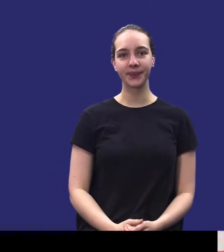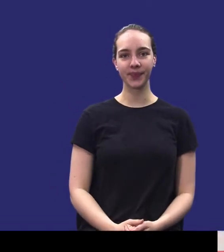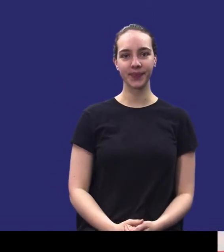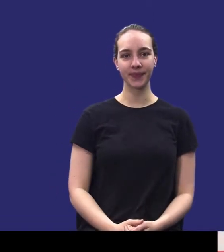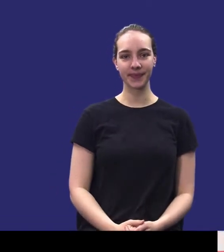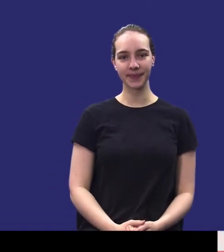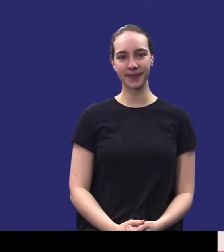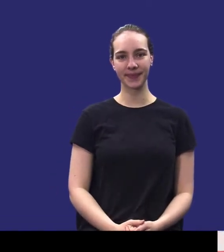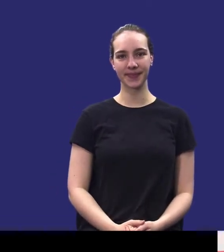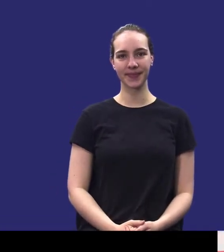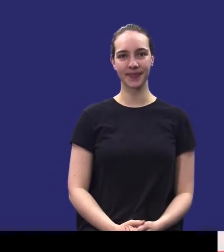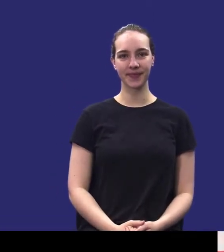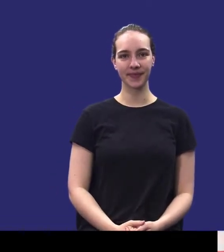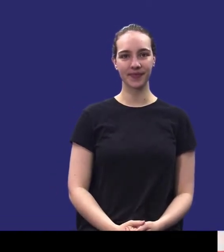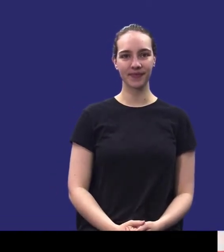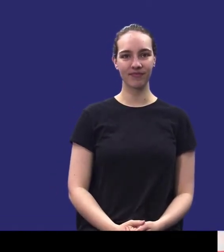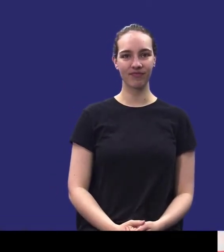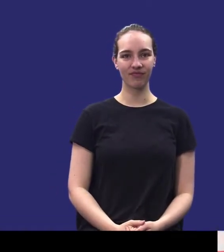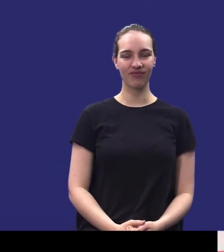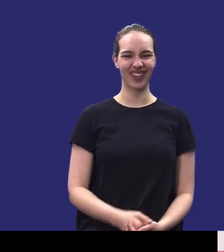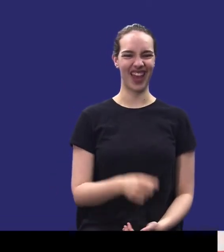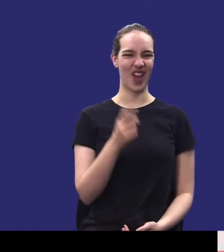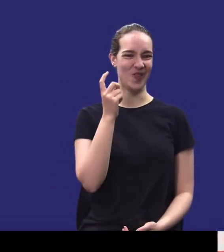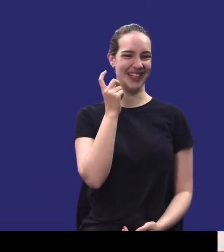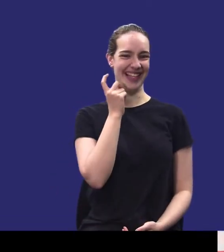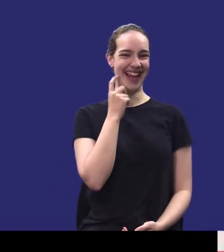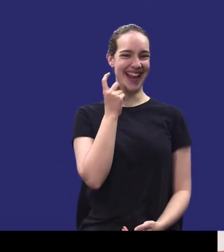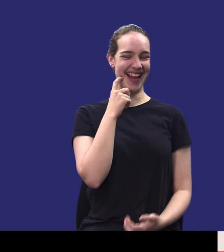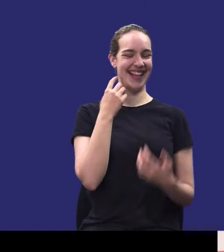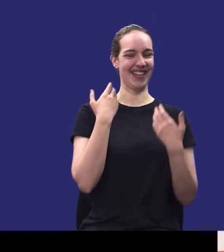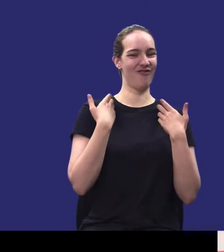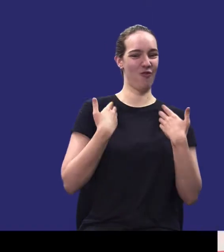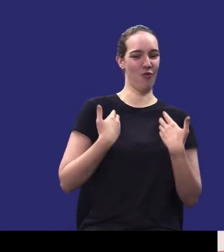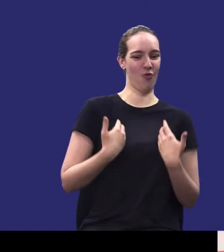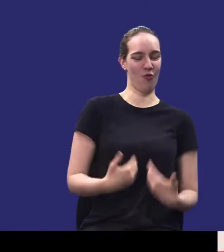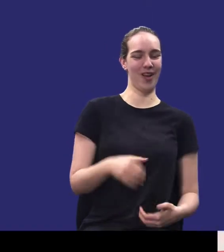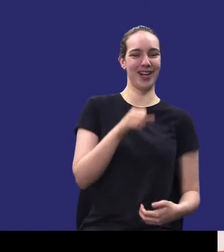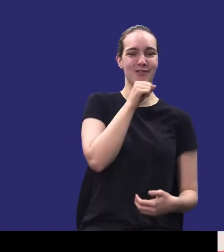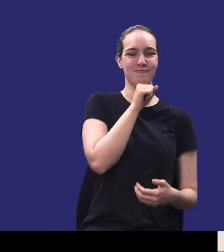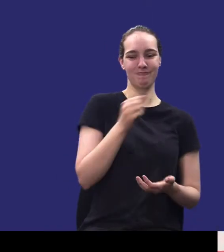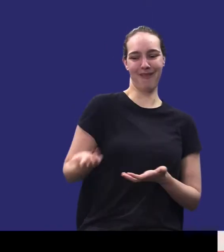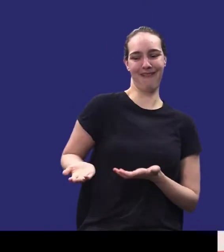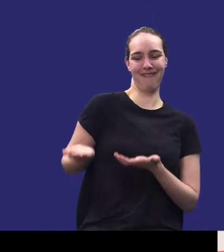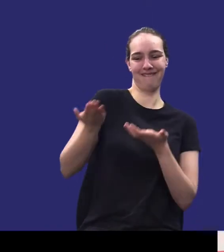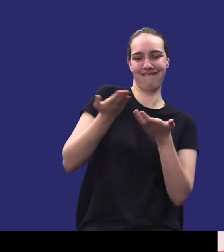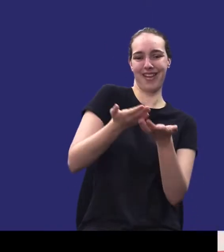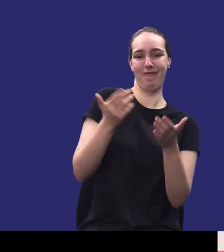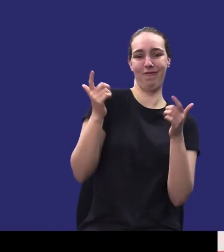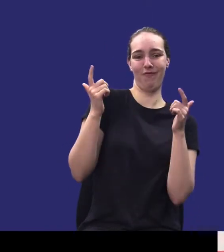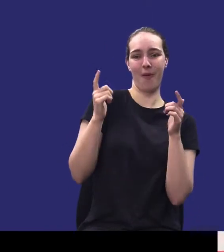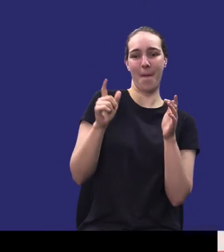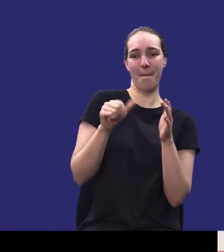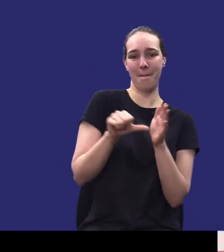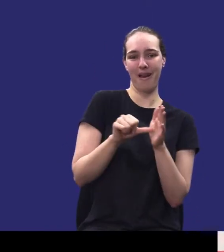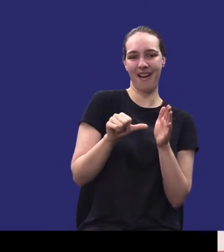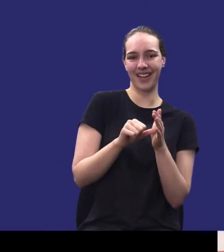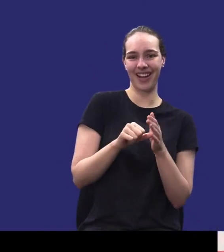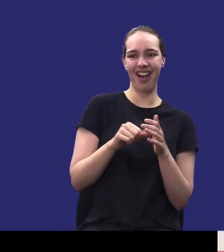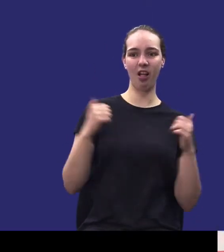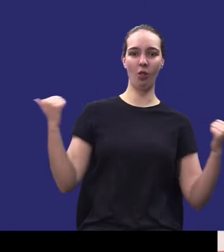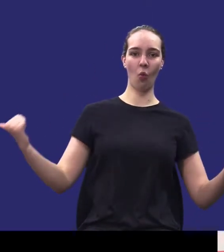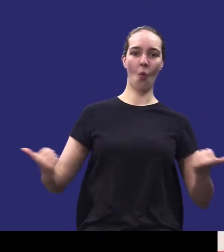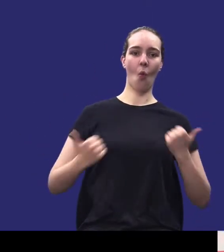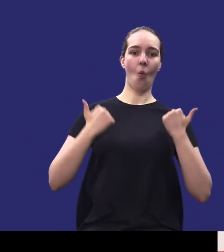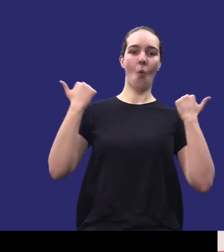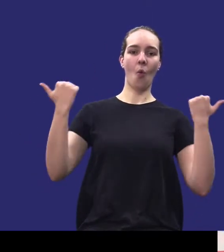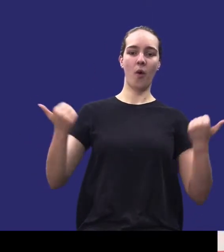It was easy for the rich man to give lots of money. He had plenty of money to spend, and